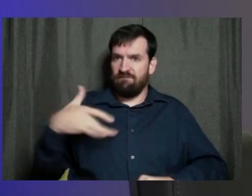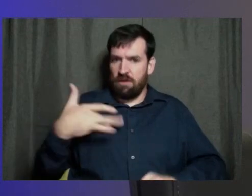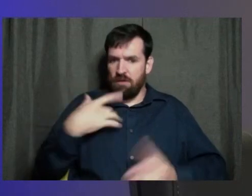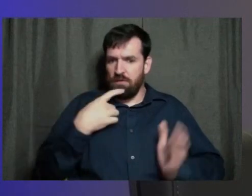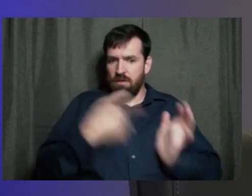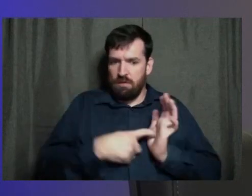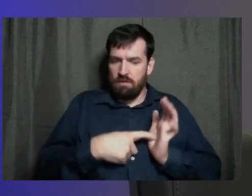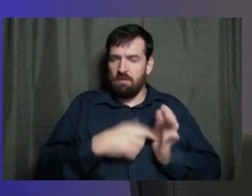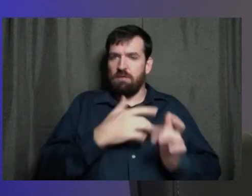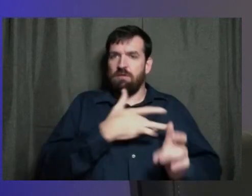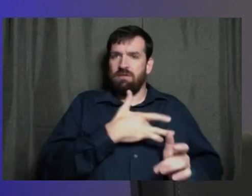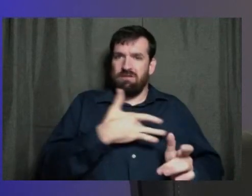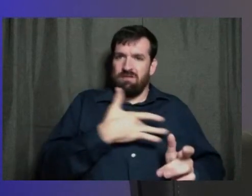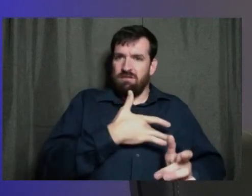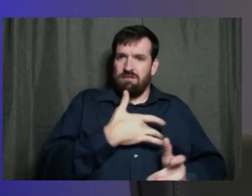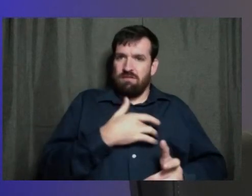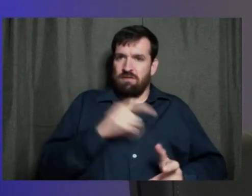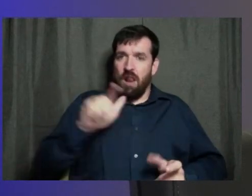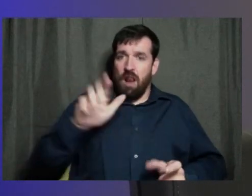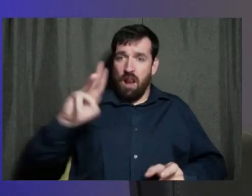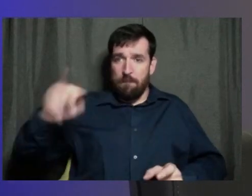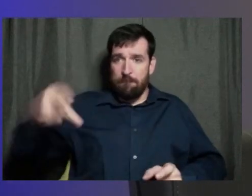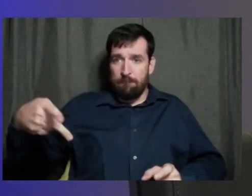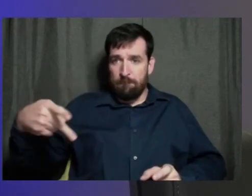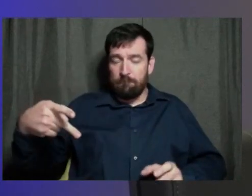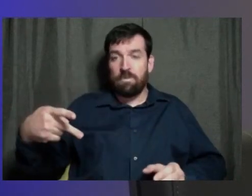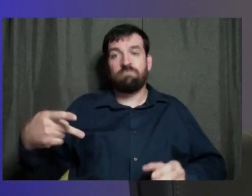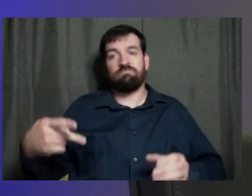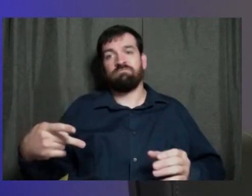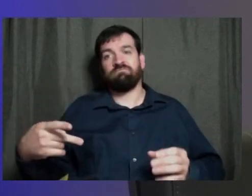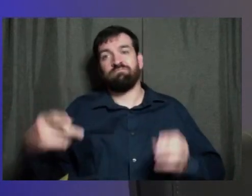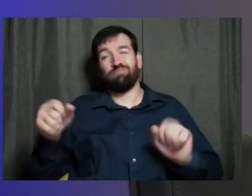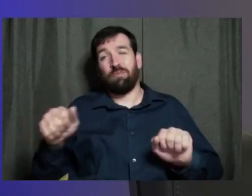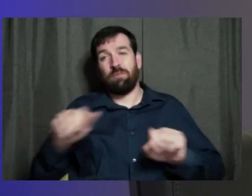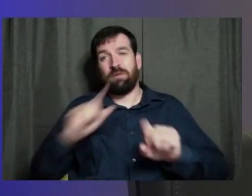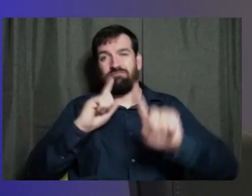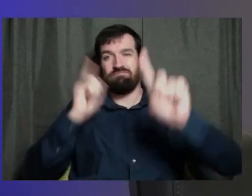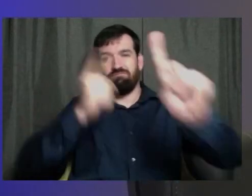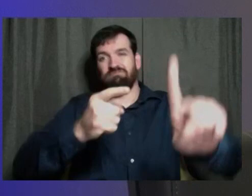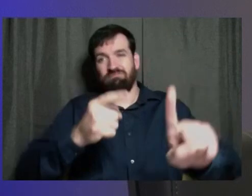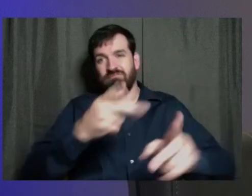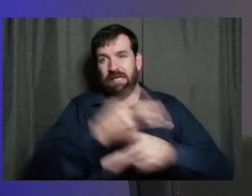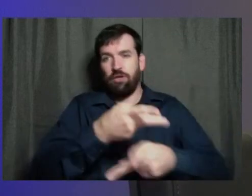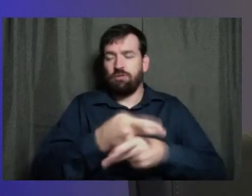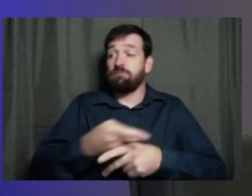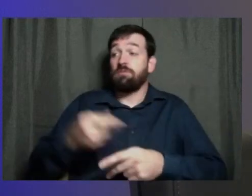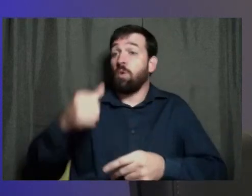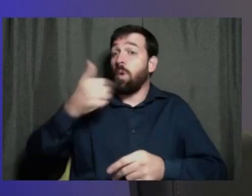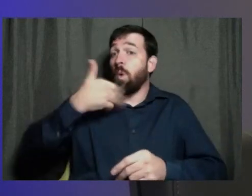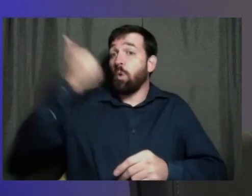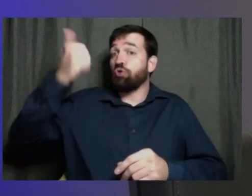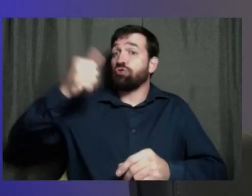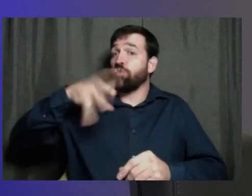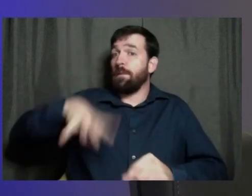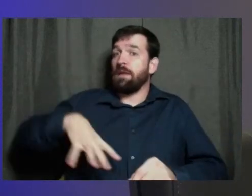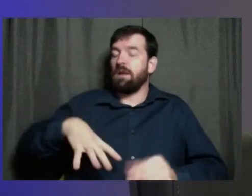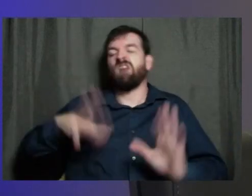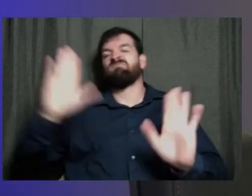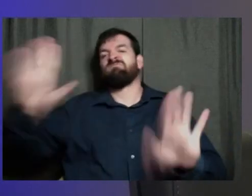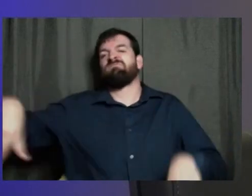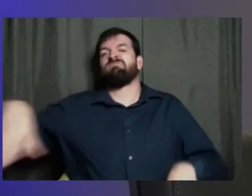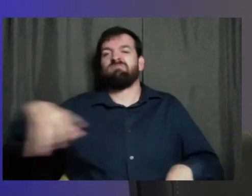body, I think you're more likely to seek care versus an older woman may just think, oh, that's just something and I'm going to get in my mammogram in a few